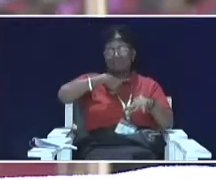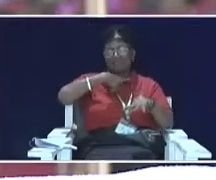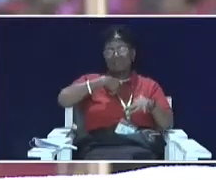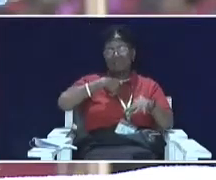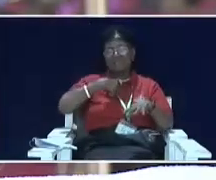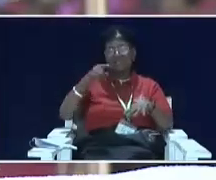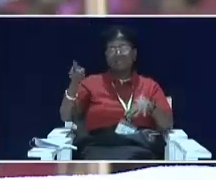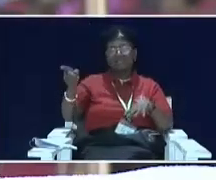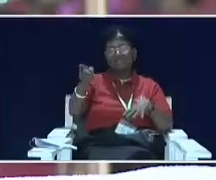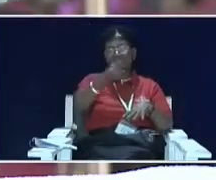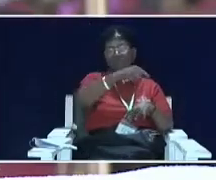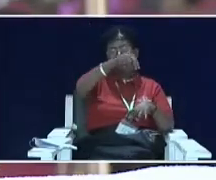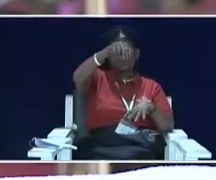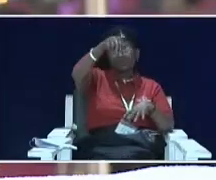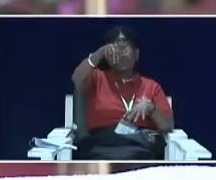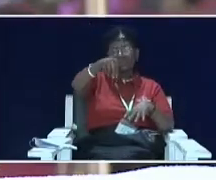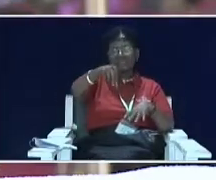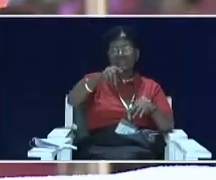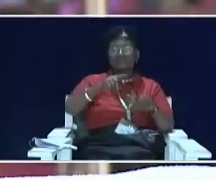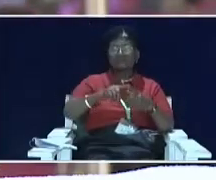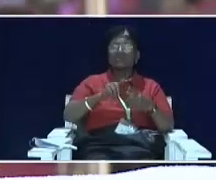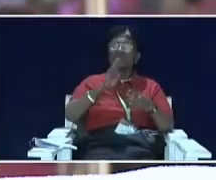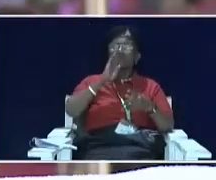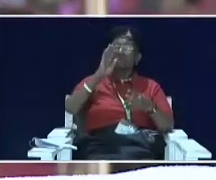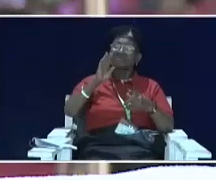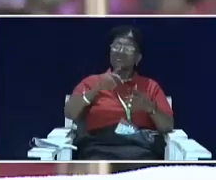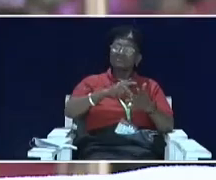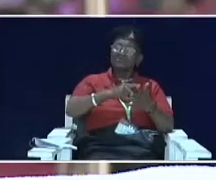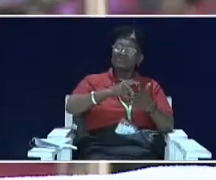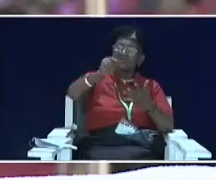You need to be purified.